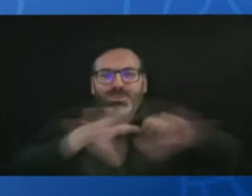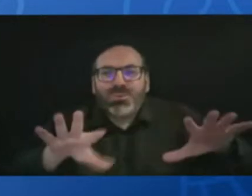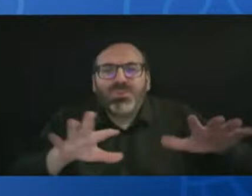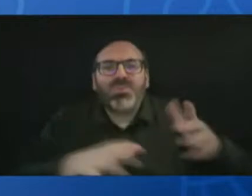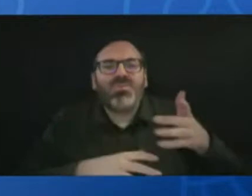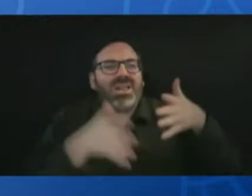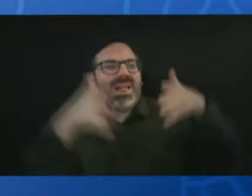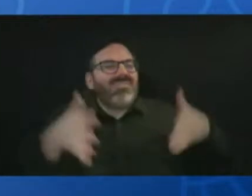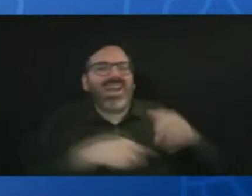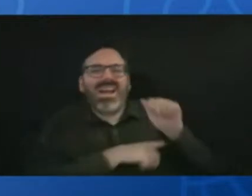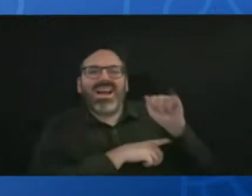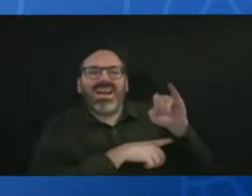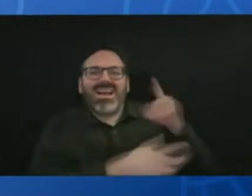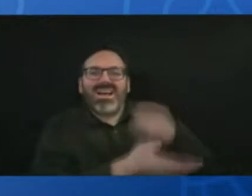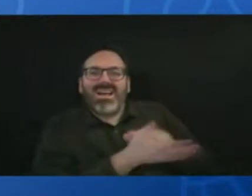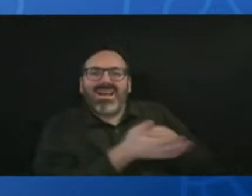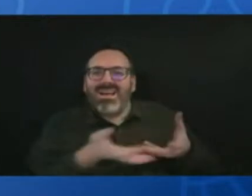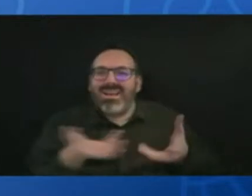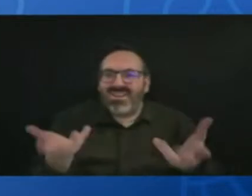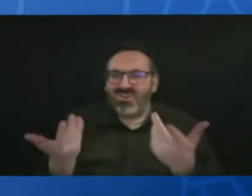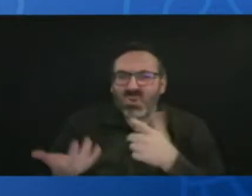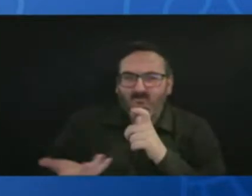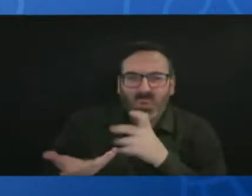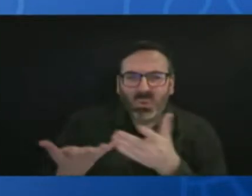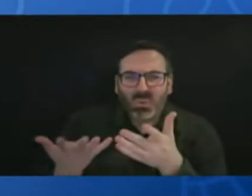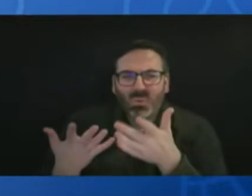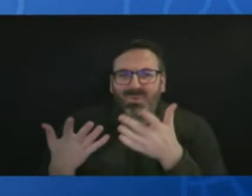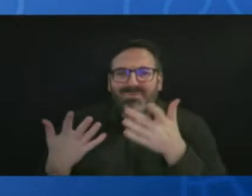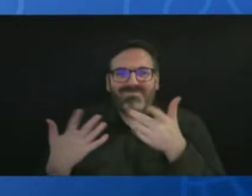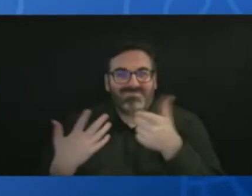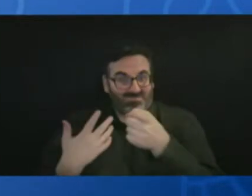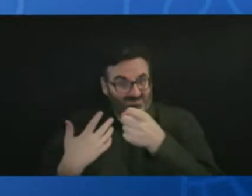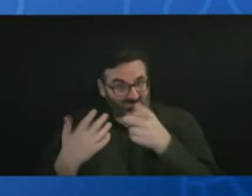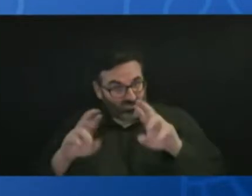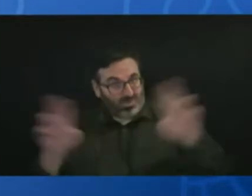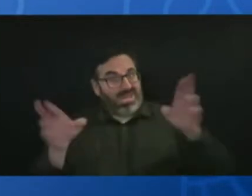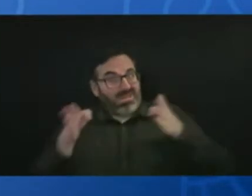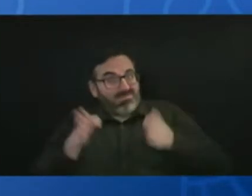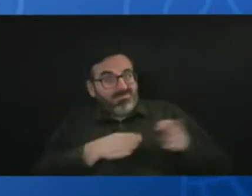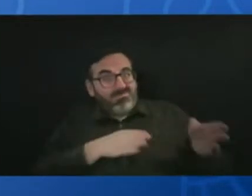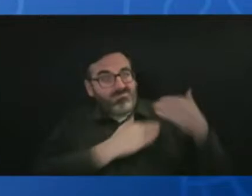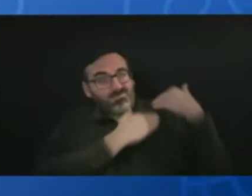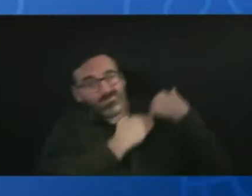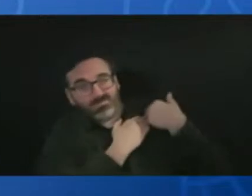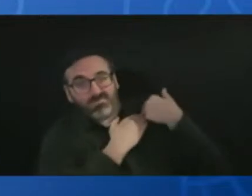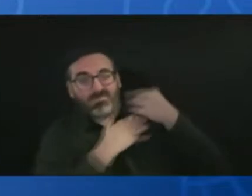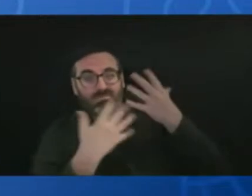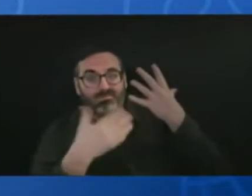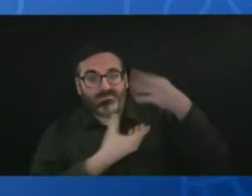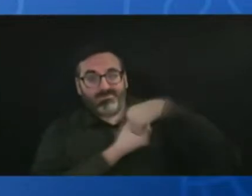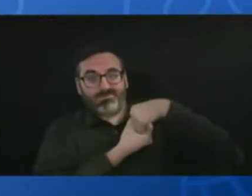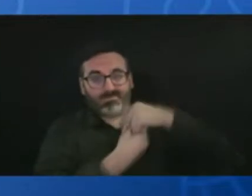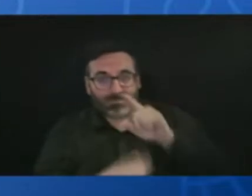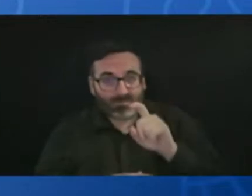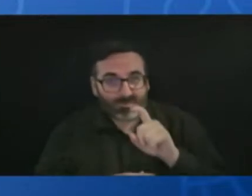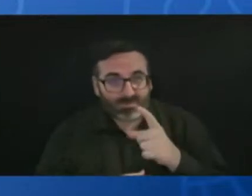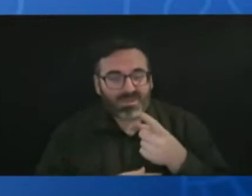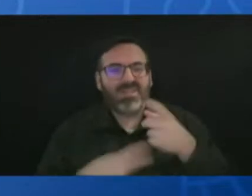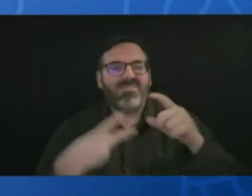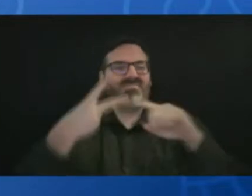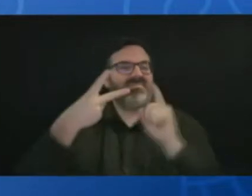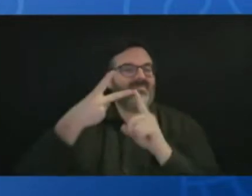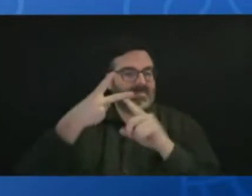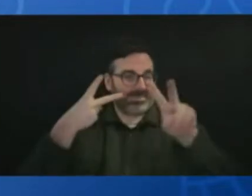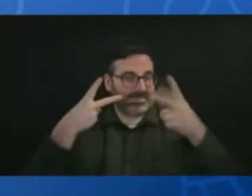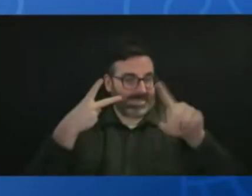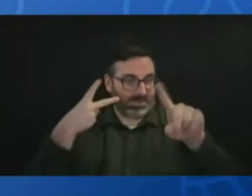at State Department? Are you equipped for that? And second, related to this is, what is your